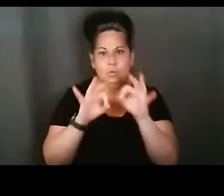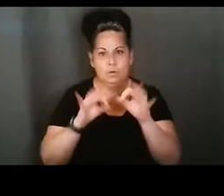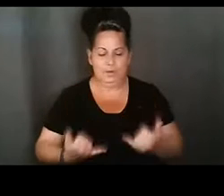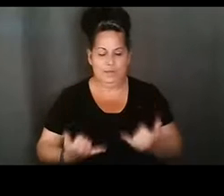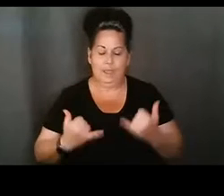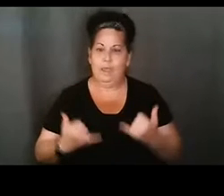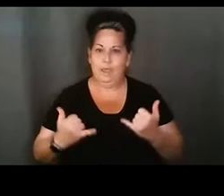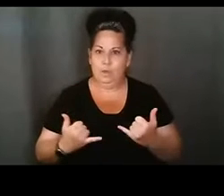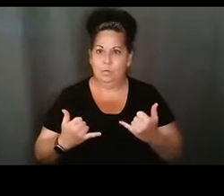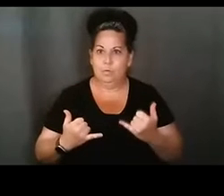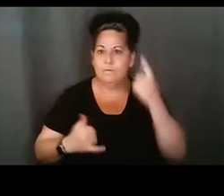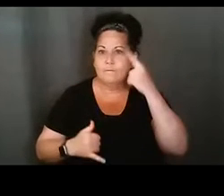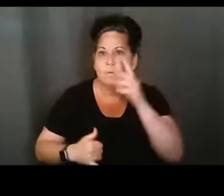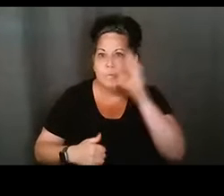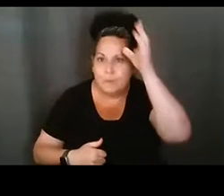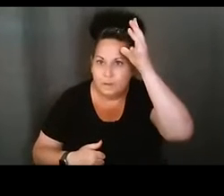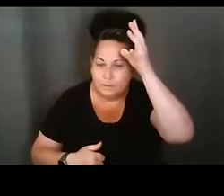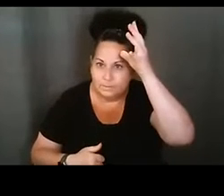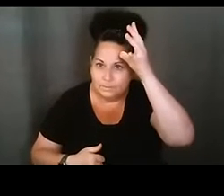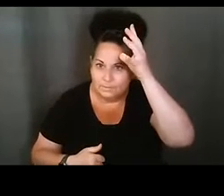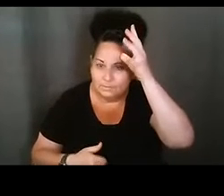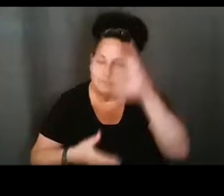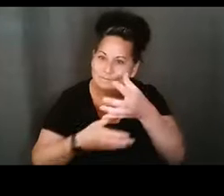a parent of seven children,